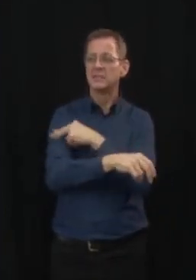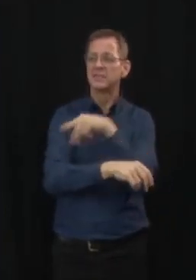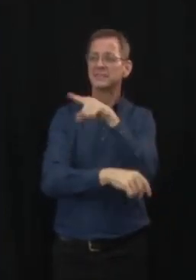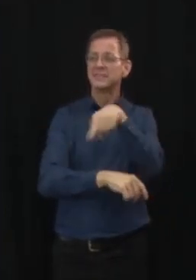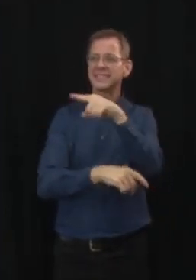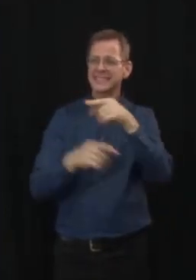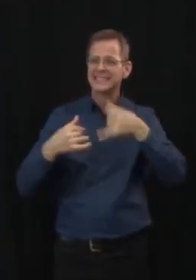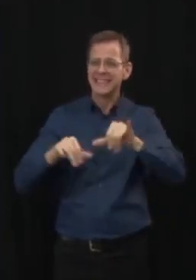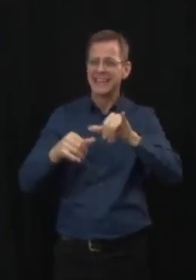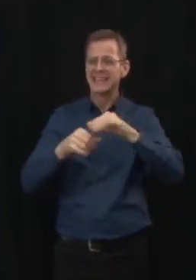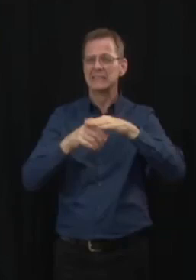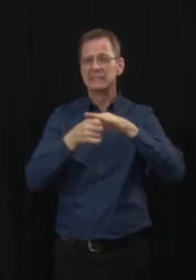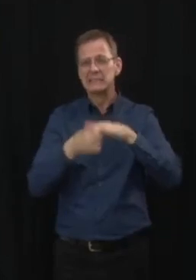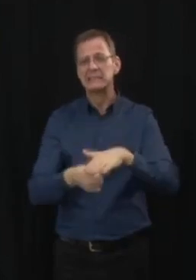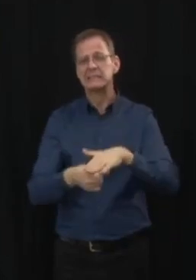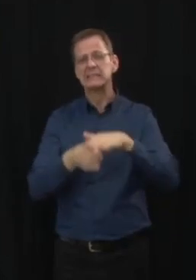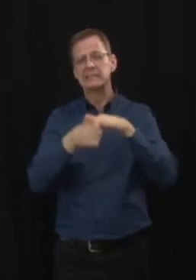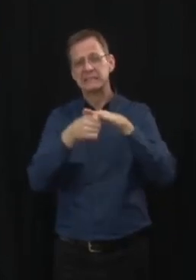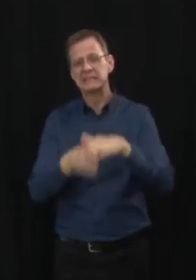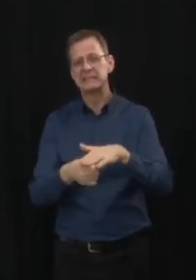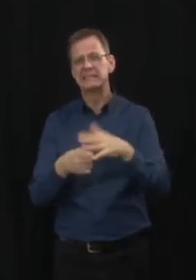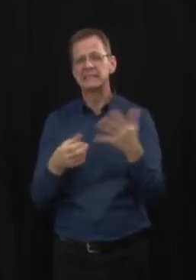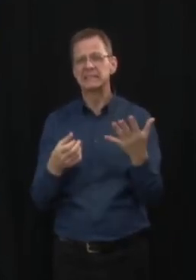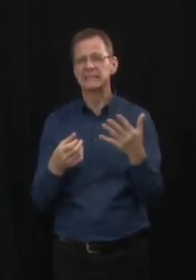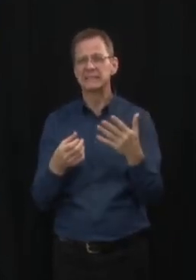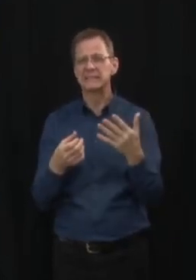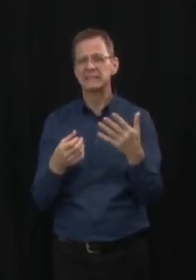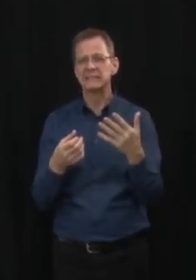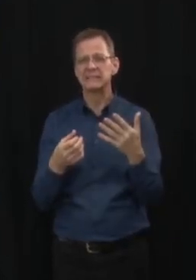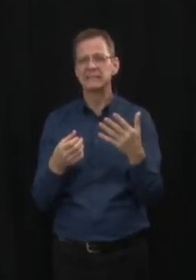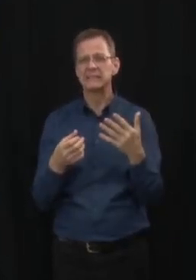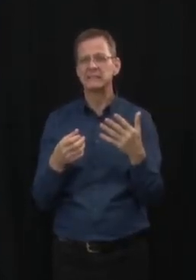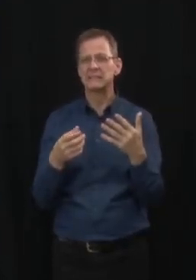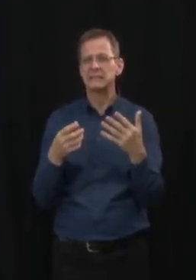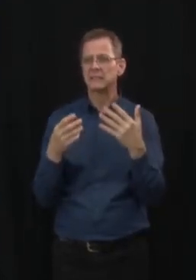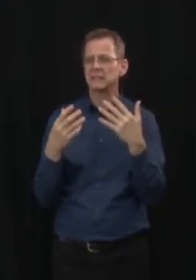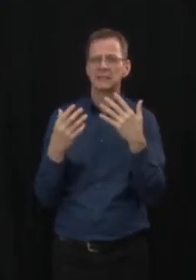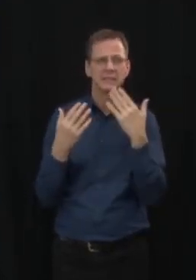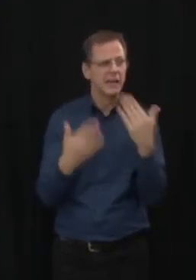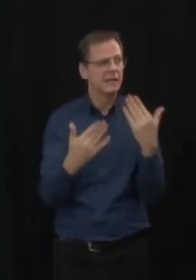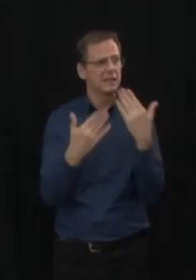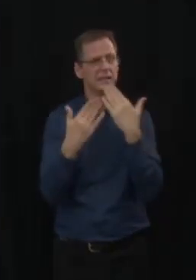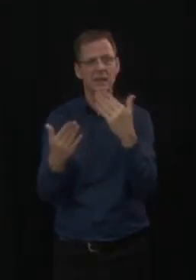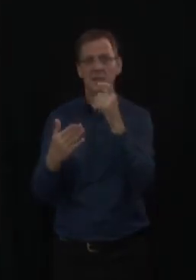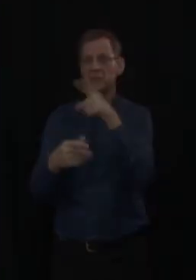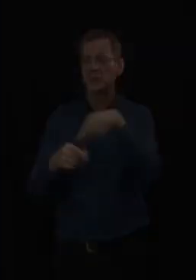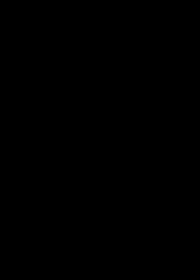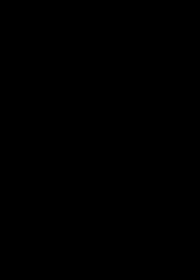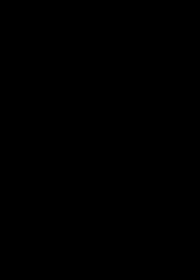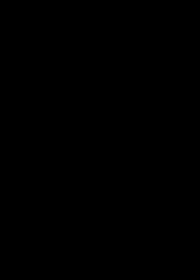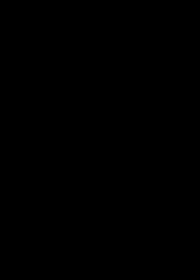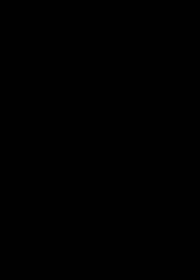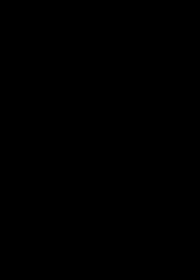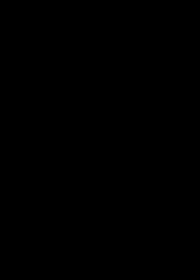of gratitude. I hope and expect they'll start to see some relief soon as the level of virus drops.